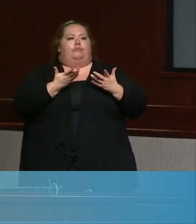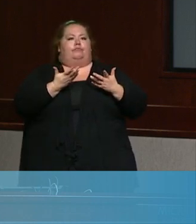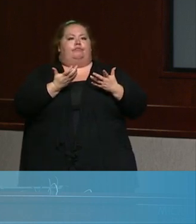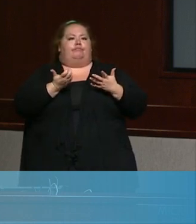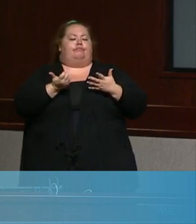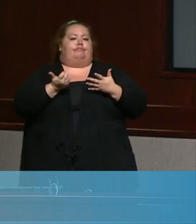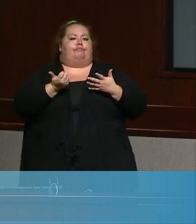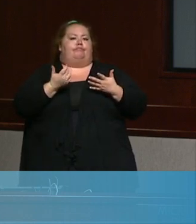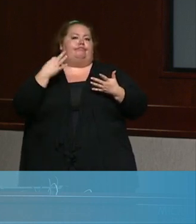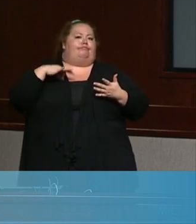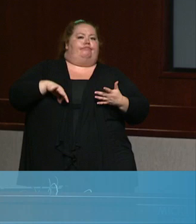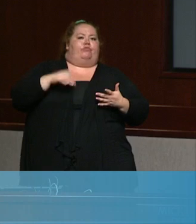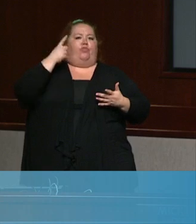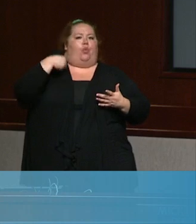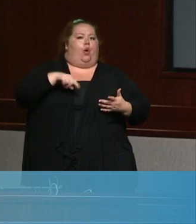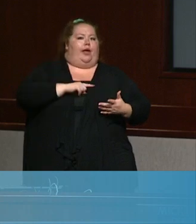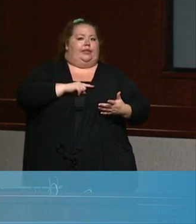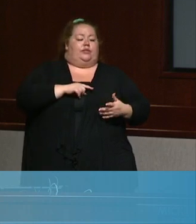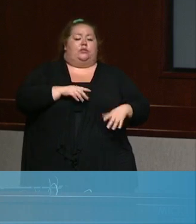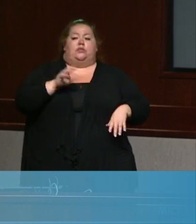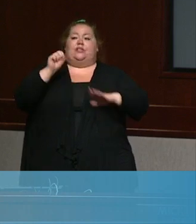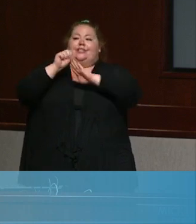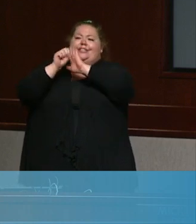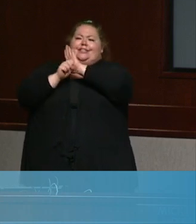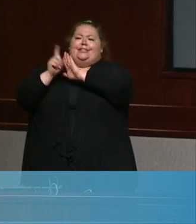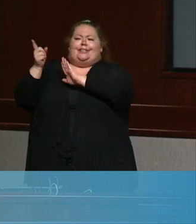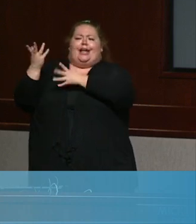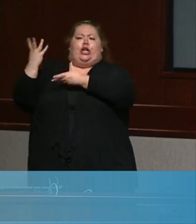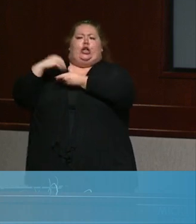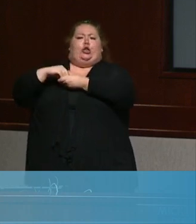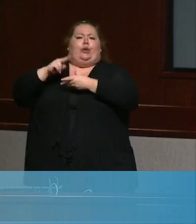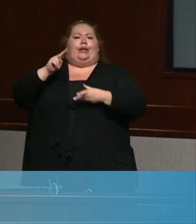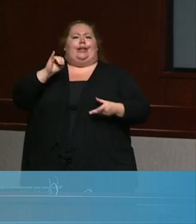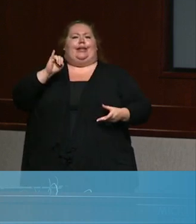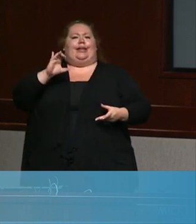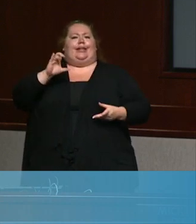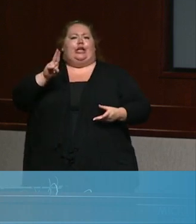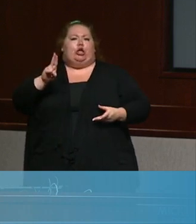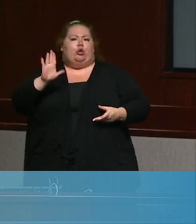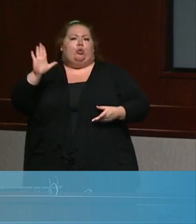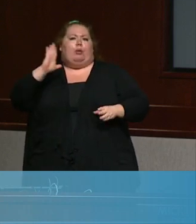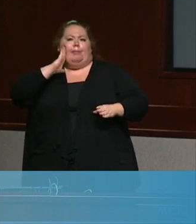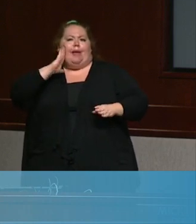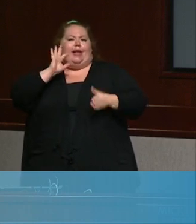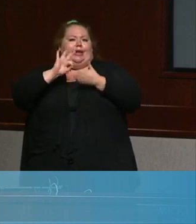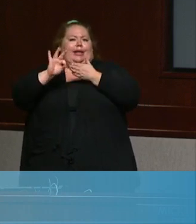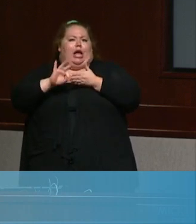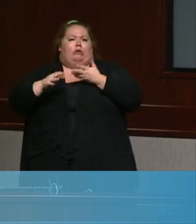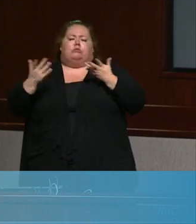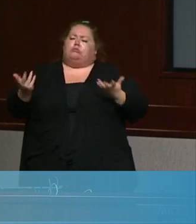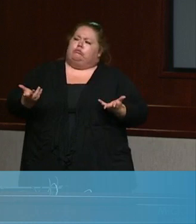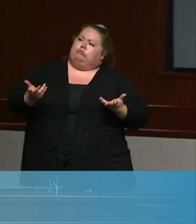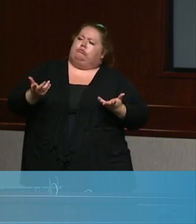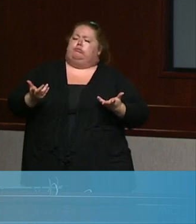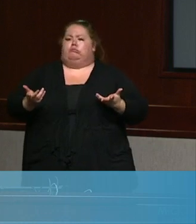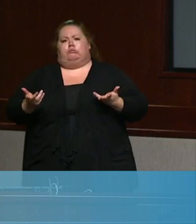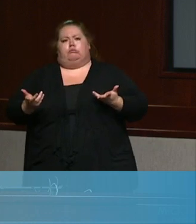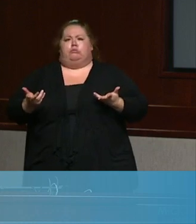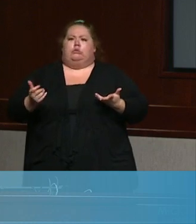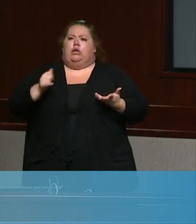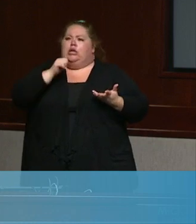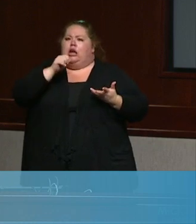including NICU's bed counts into their ICU count, which we didn't think was a